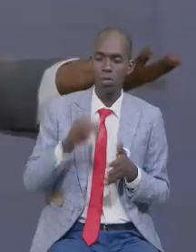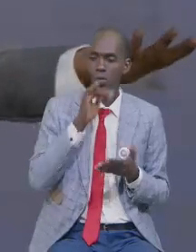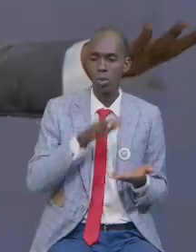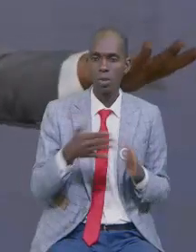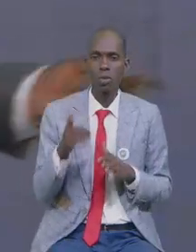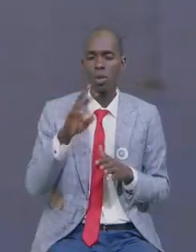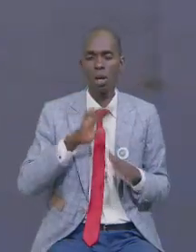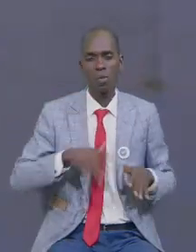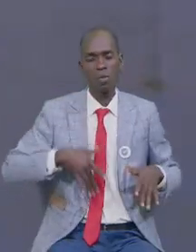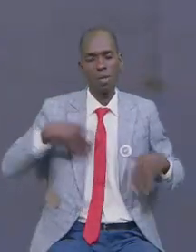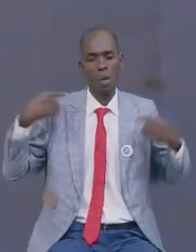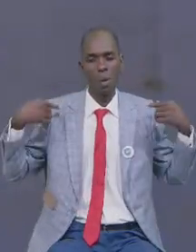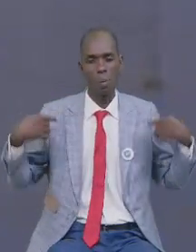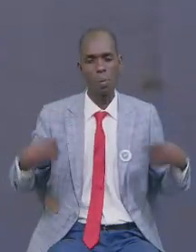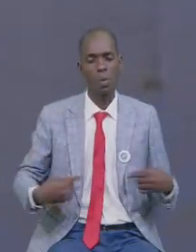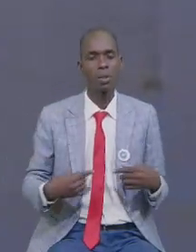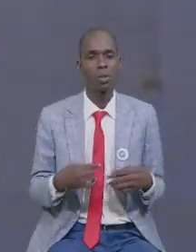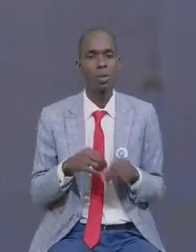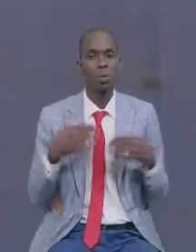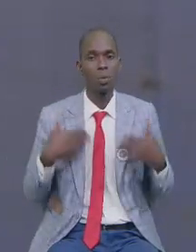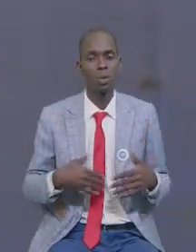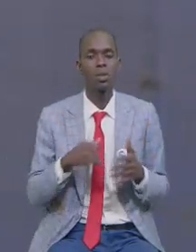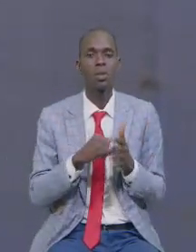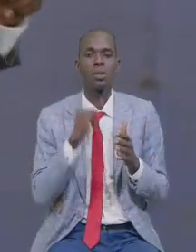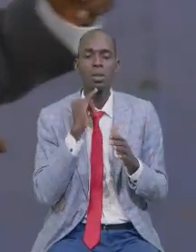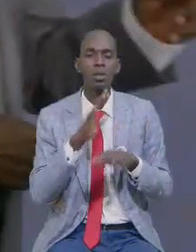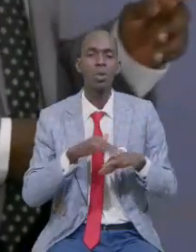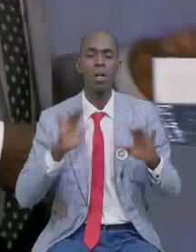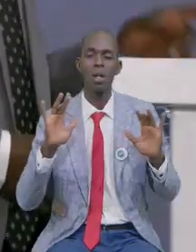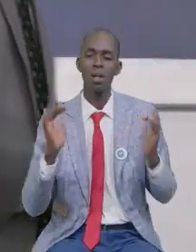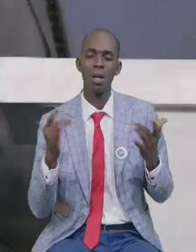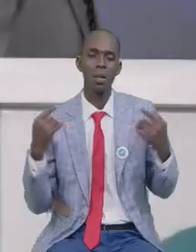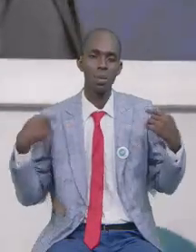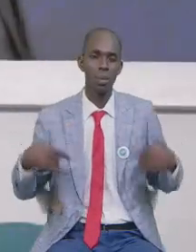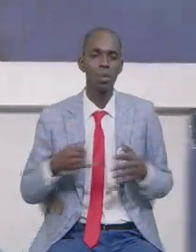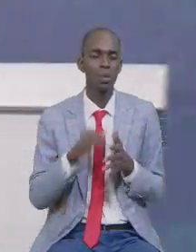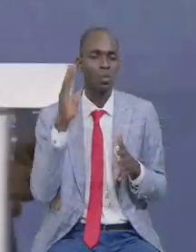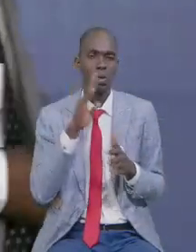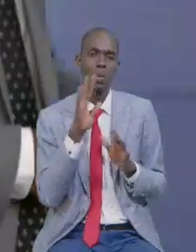it light affliction, it will be light. And when you get to